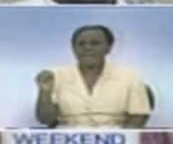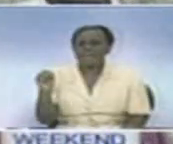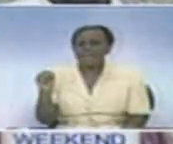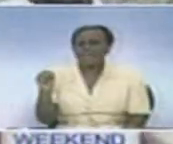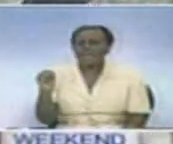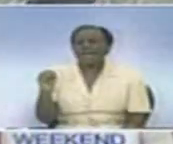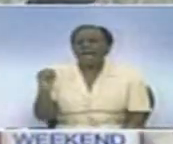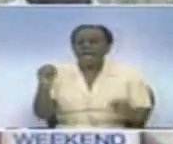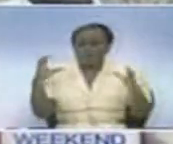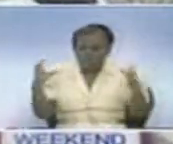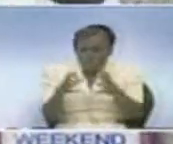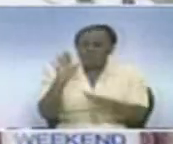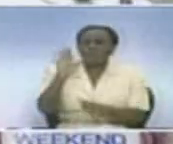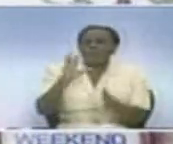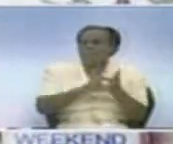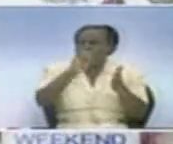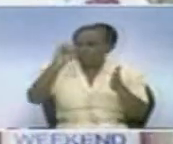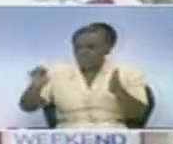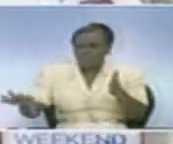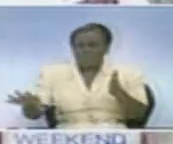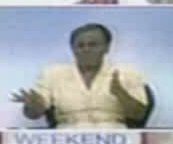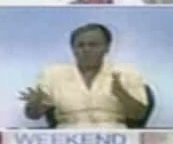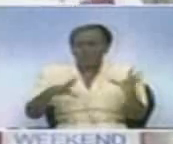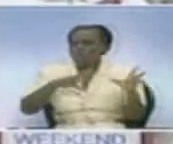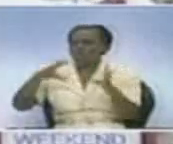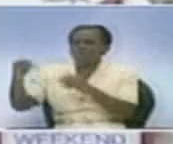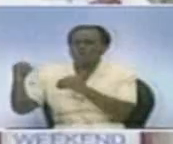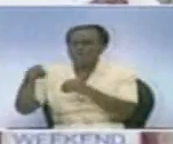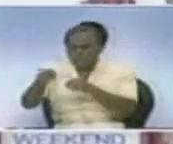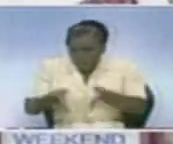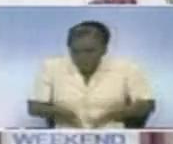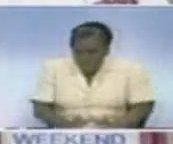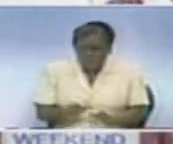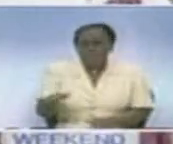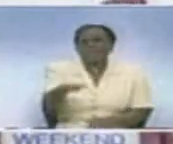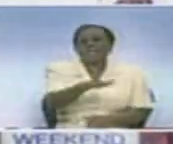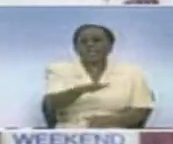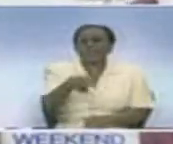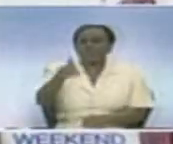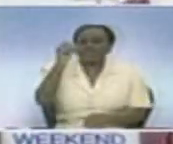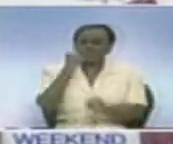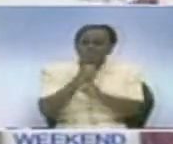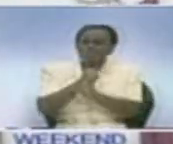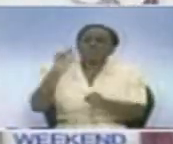misisi yake atoke, aende pahali alisaliwa, aende afanya